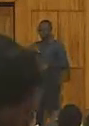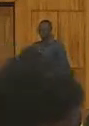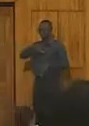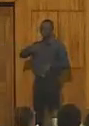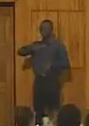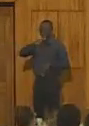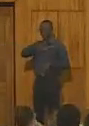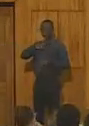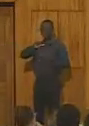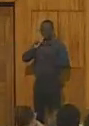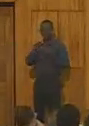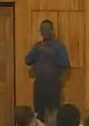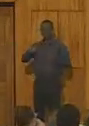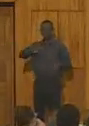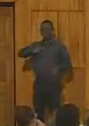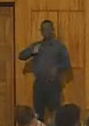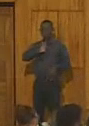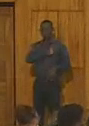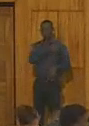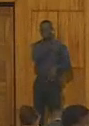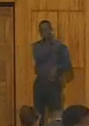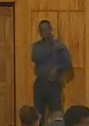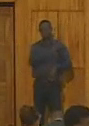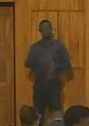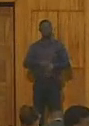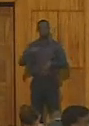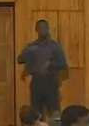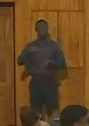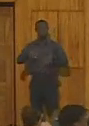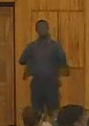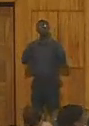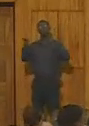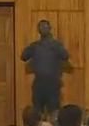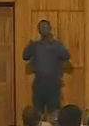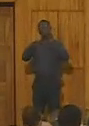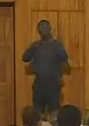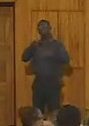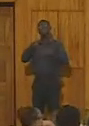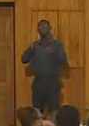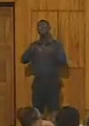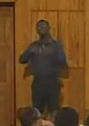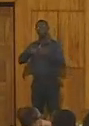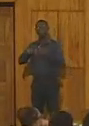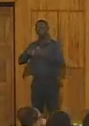local organizing committee. And I will be moderating this session.